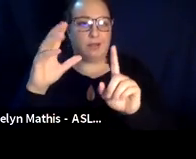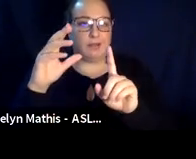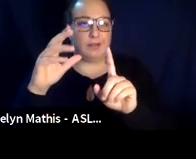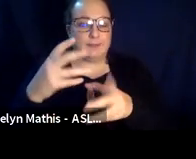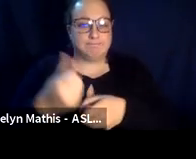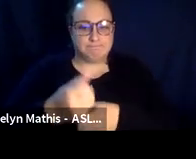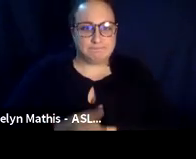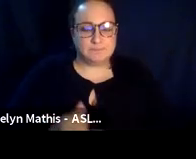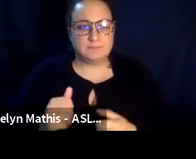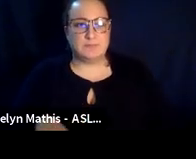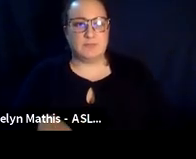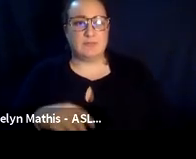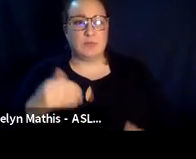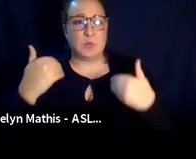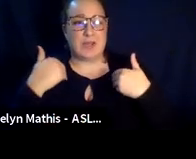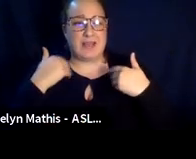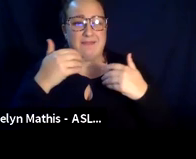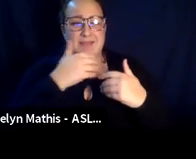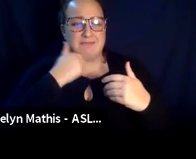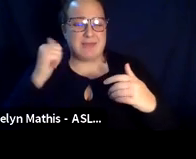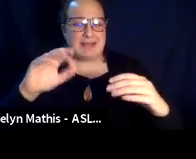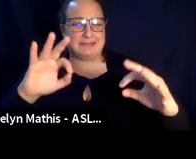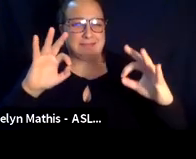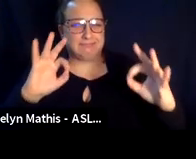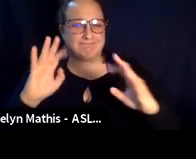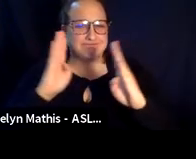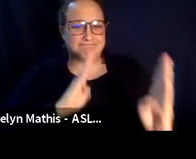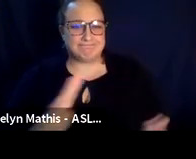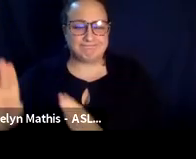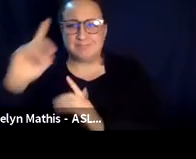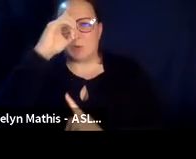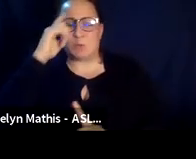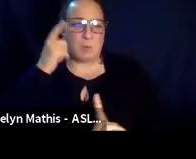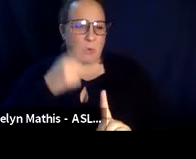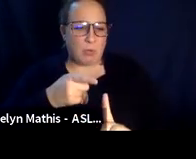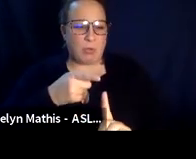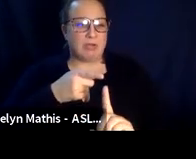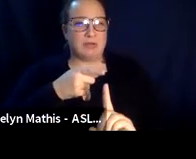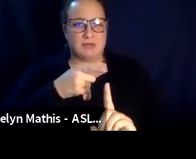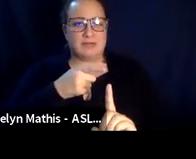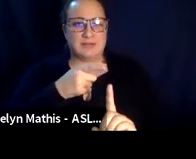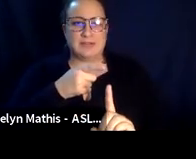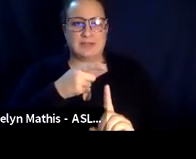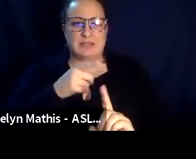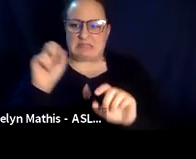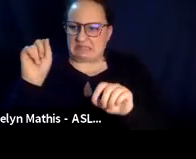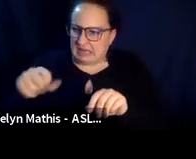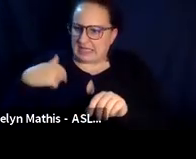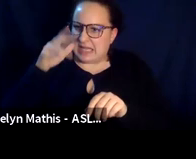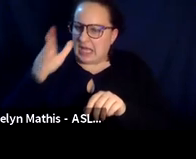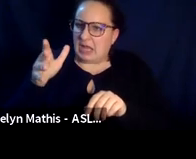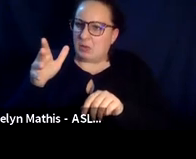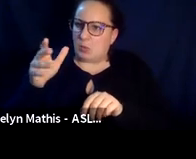because you can have the best laid out plan or goal, or yeah, I'm going to get that done. I'm going to take out the